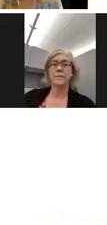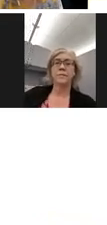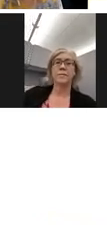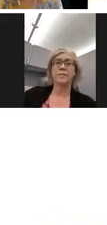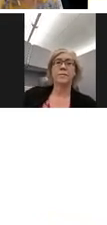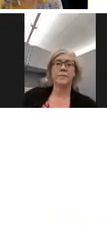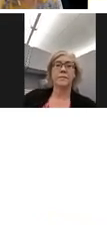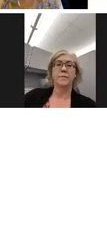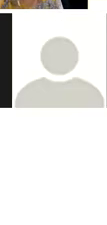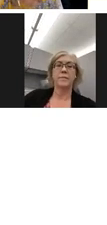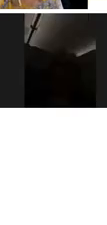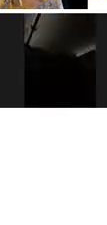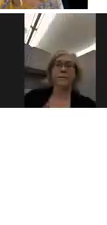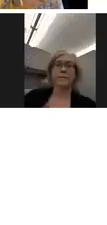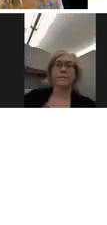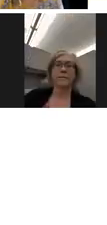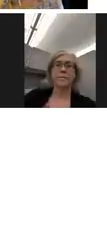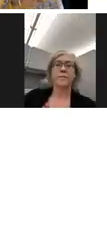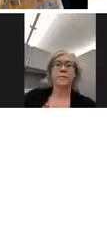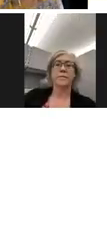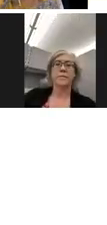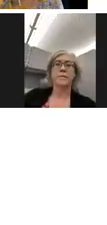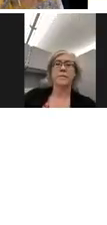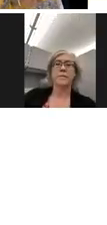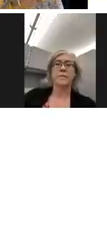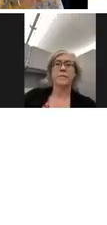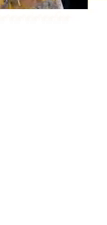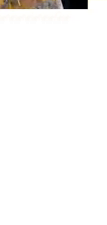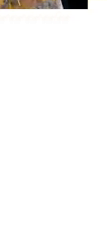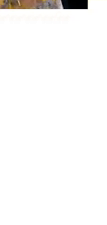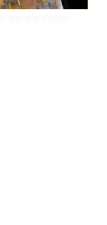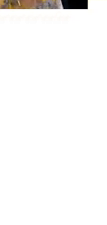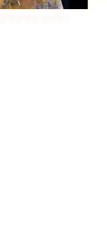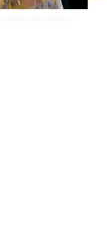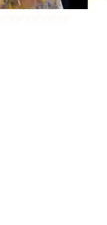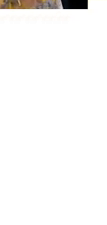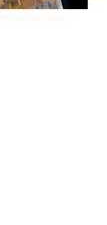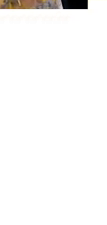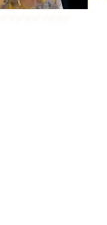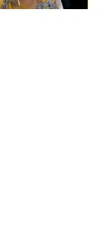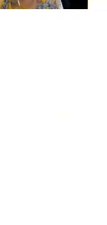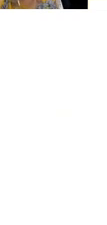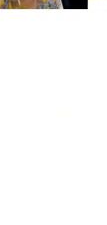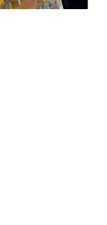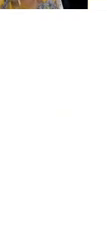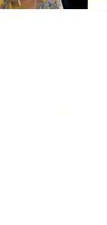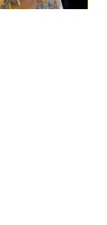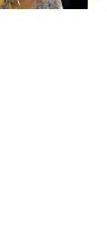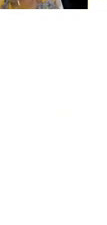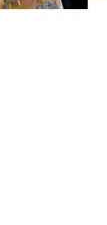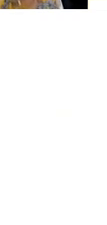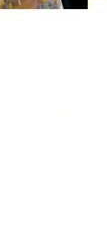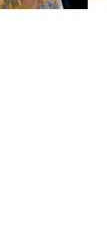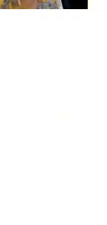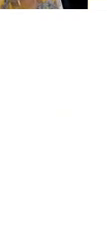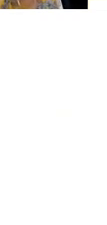aspects of workforce development. As you can see, we are multifaceted. We do try to connect people to jobs and business to quality